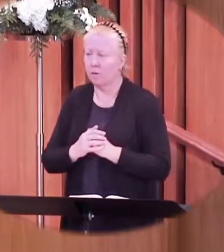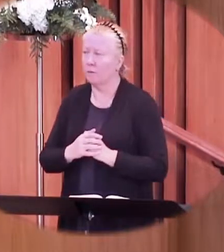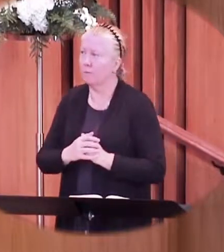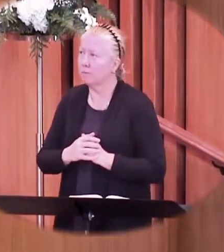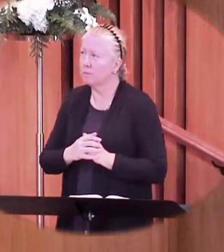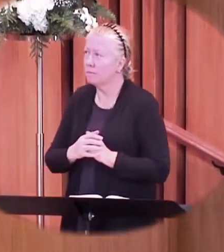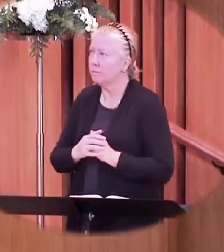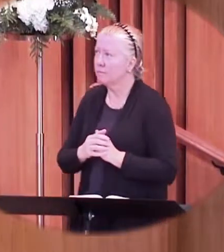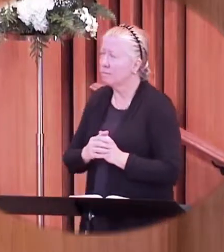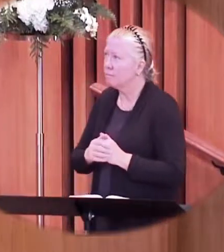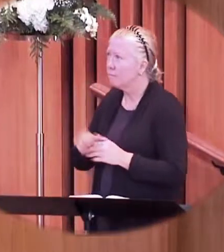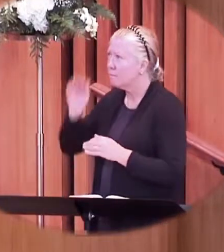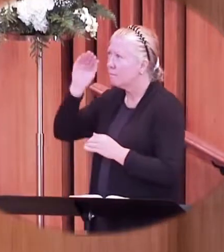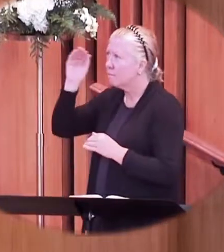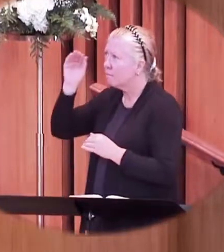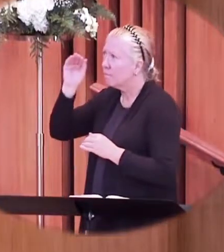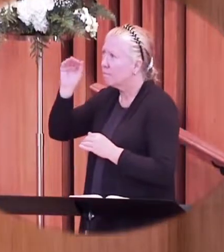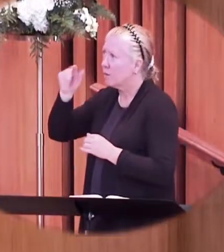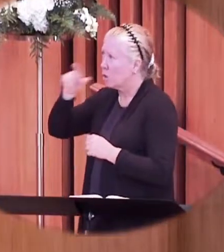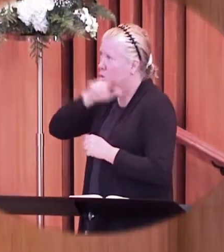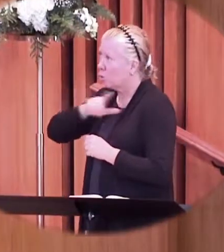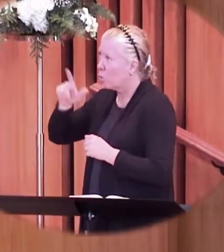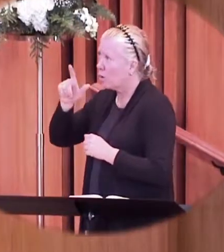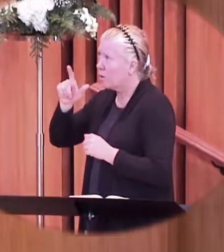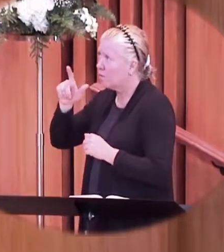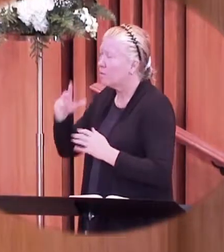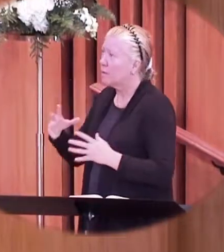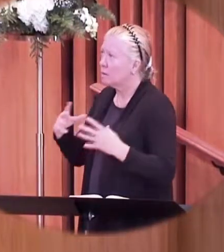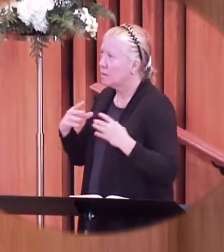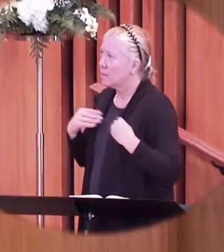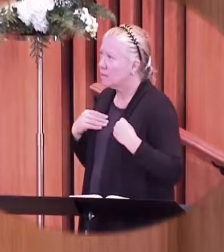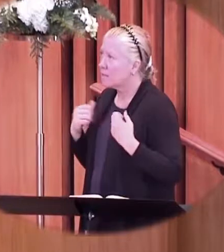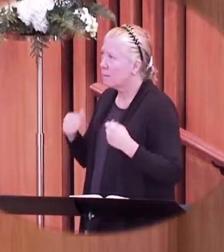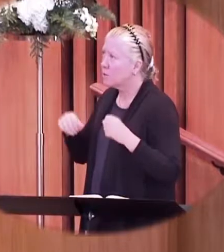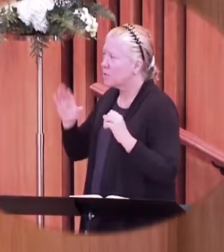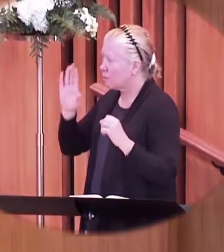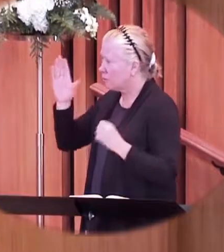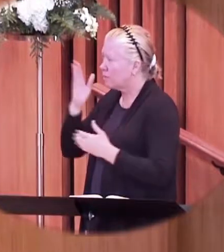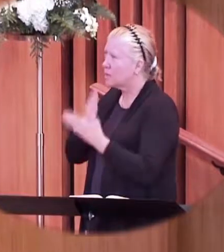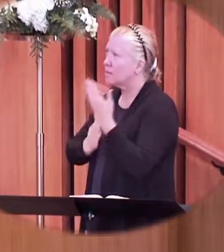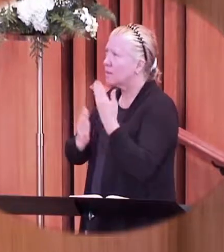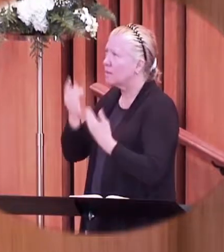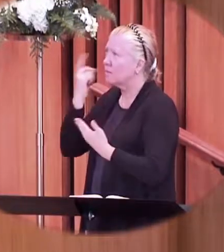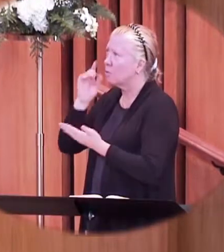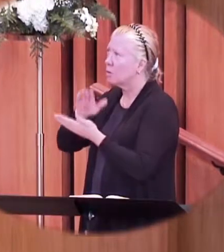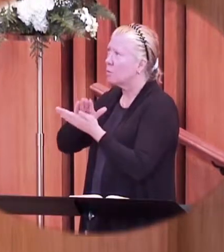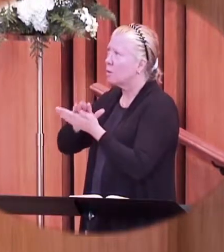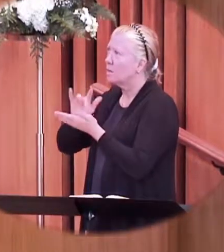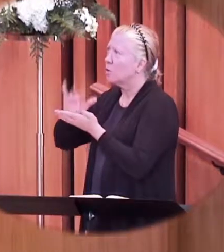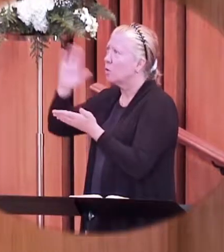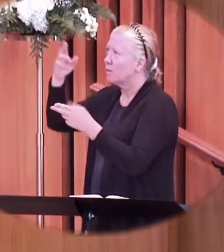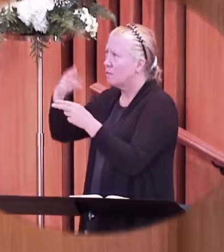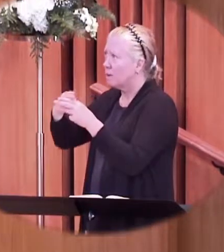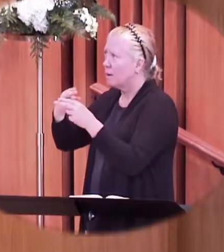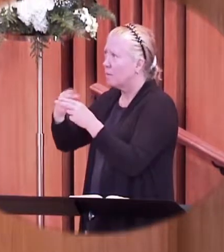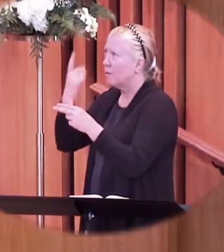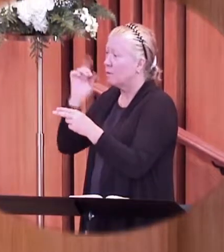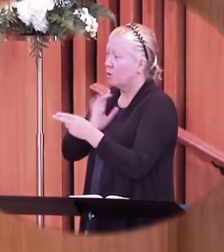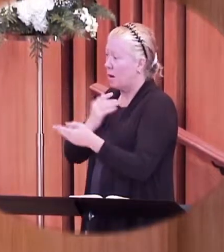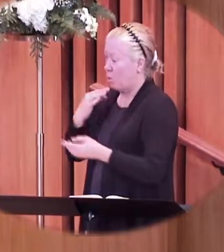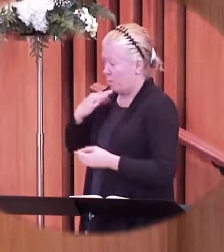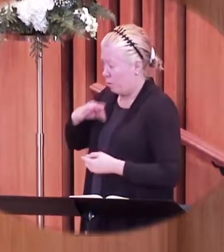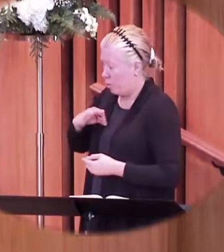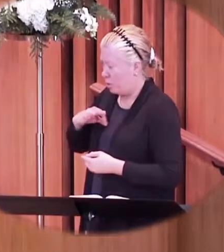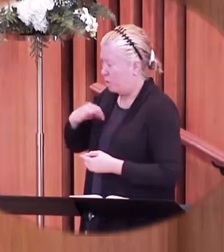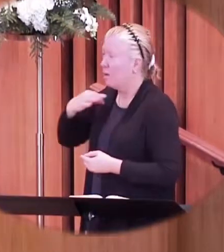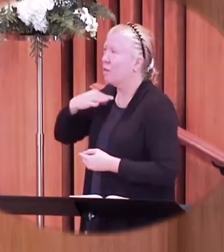Father. May the Lord accept the sacrifice at your hands for the praise and the glory of his name, for our good and good